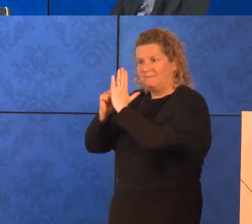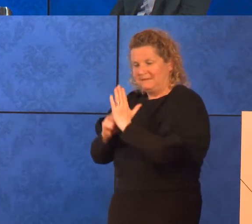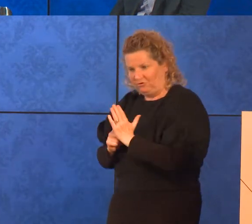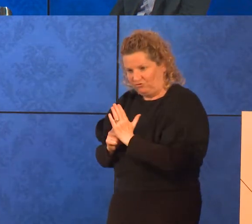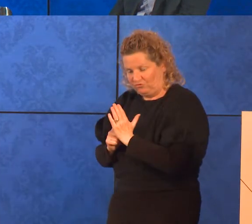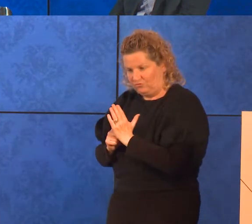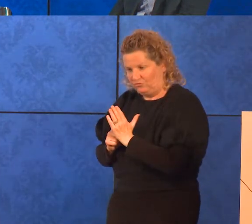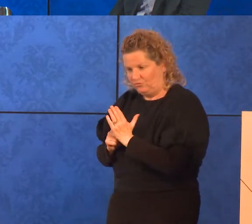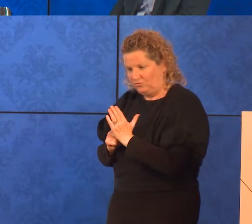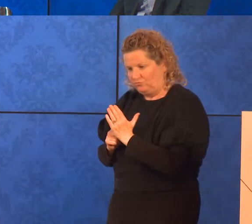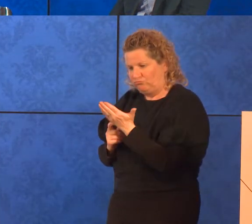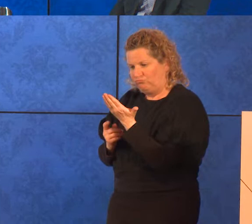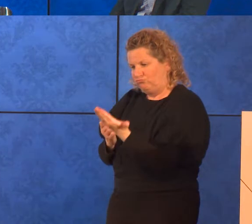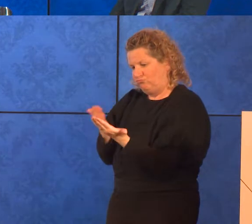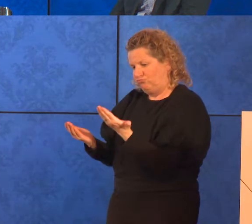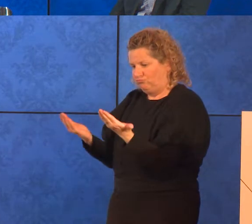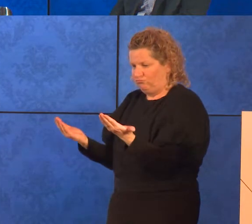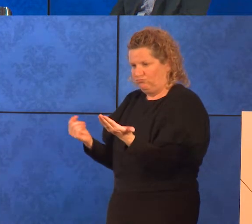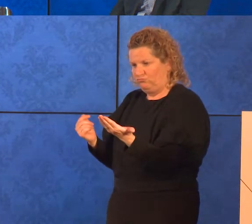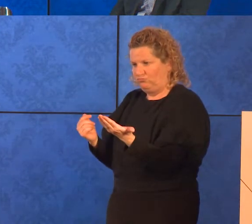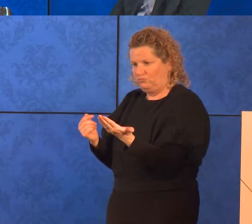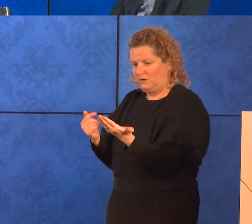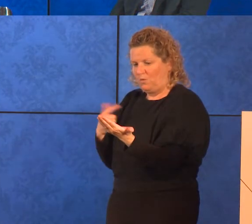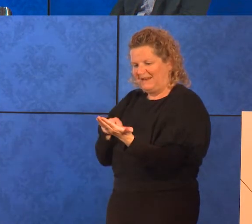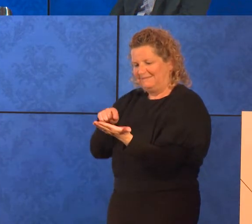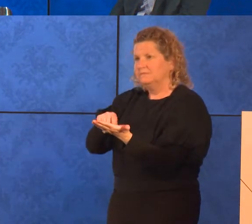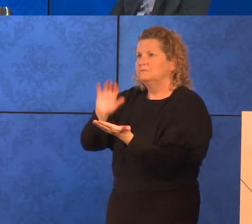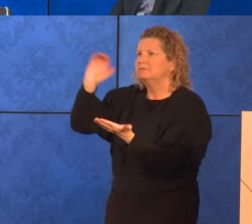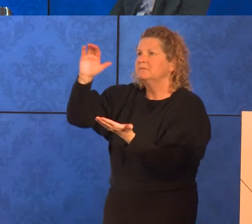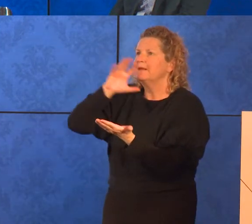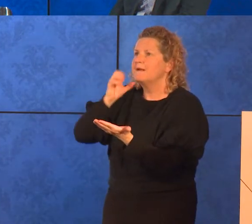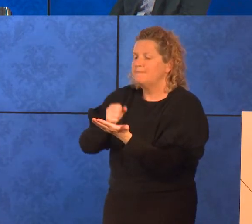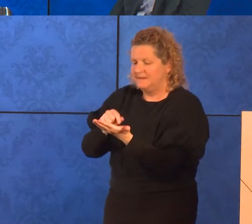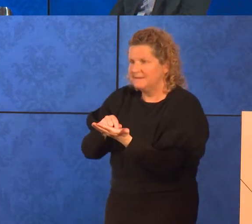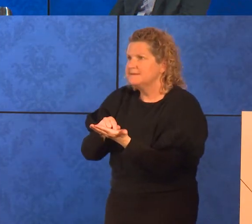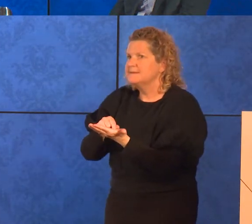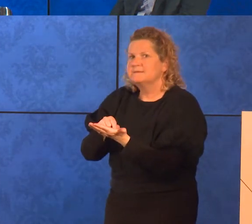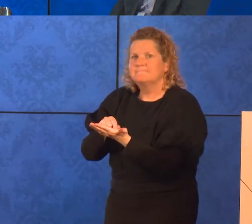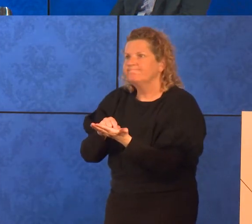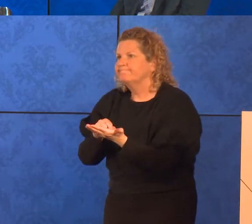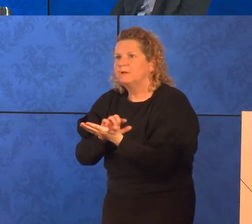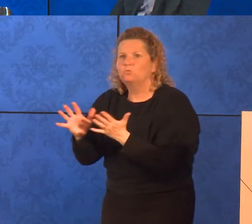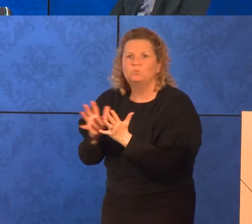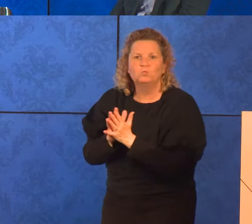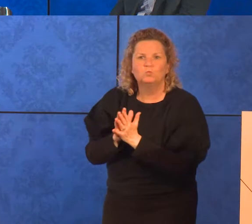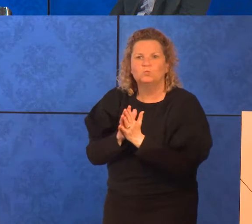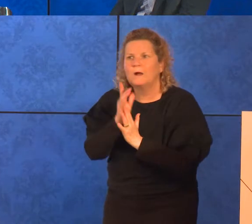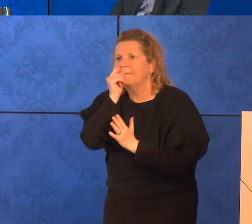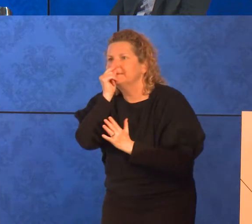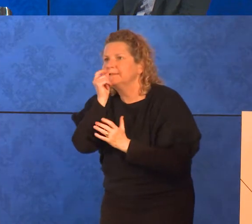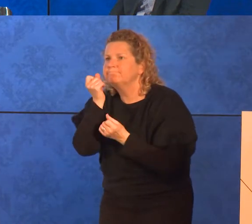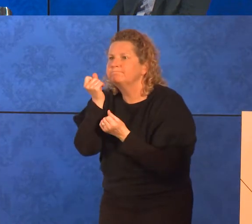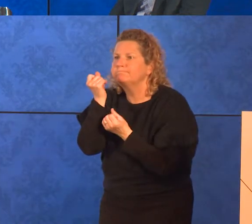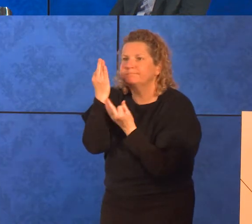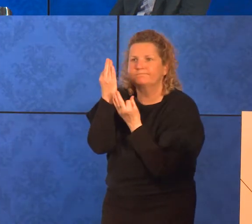And there are lots of things that we really need to keep on the government about, but it's just really hard to find the capacity at the moment because we're